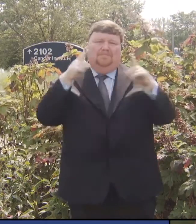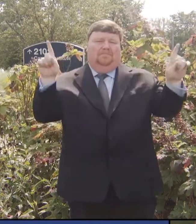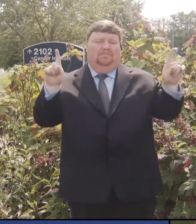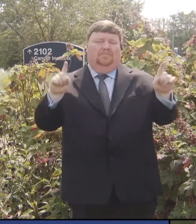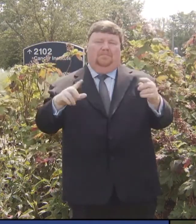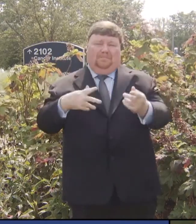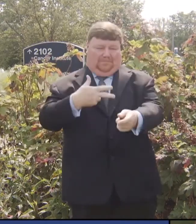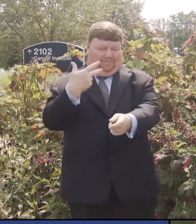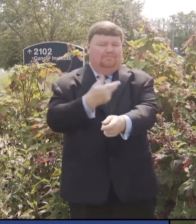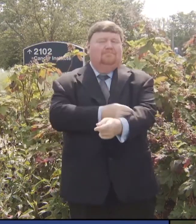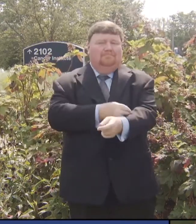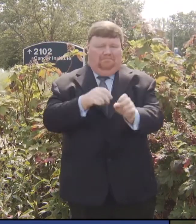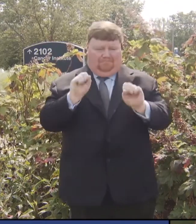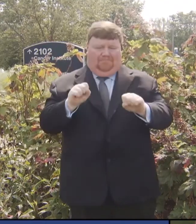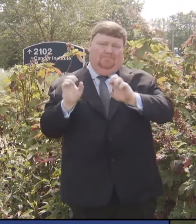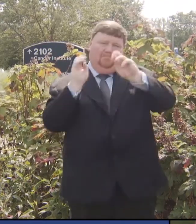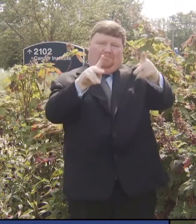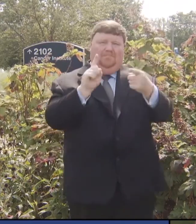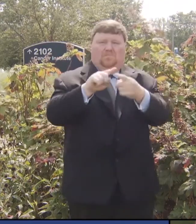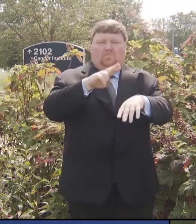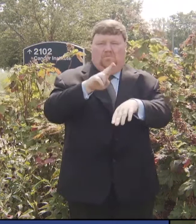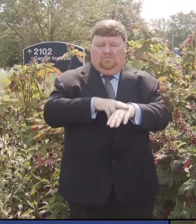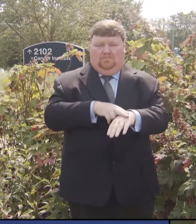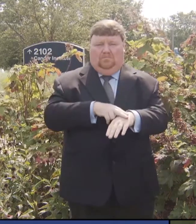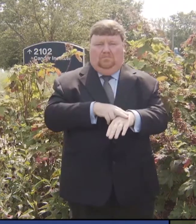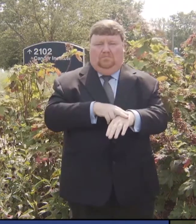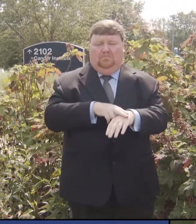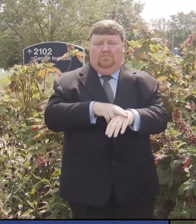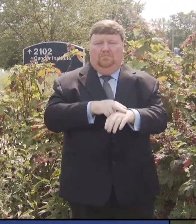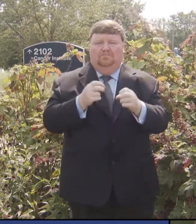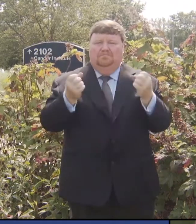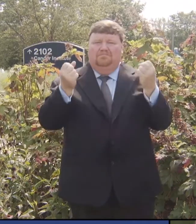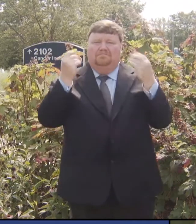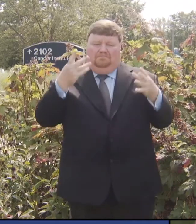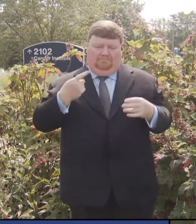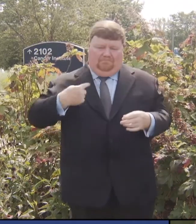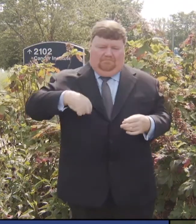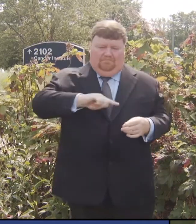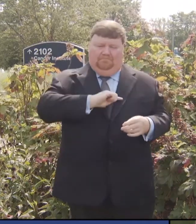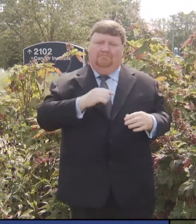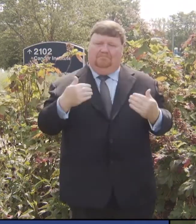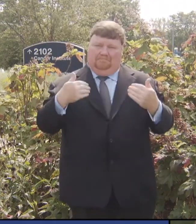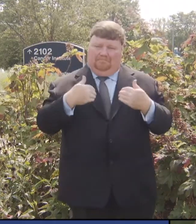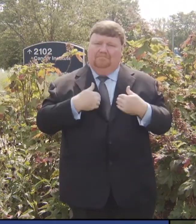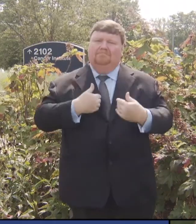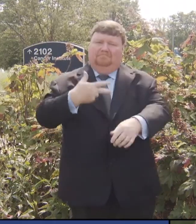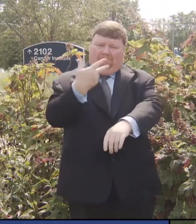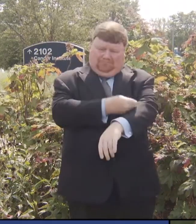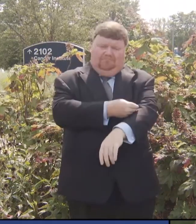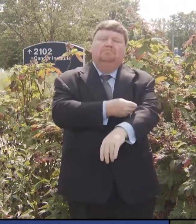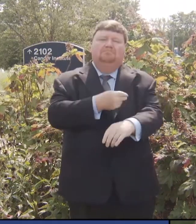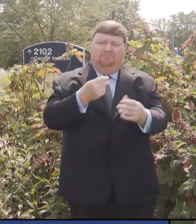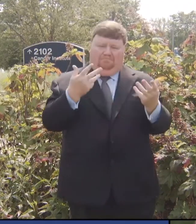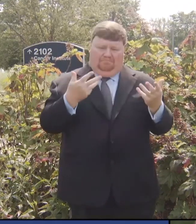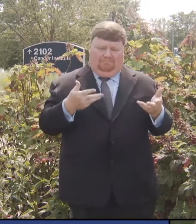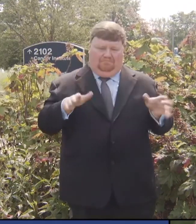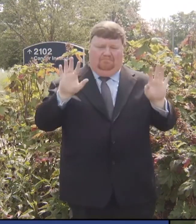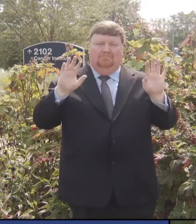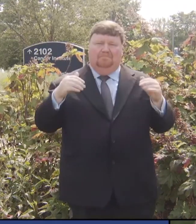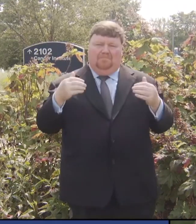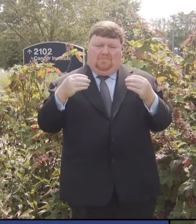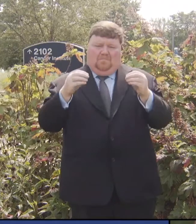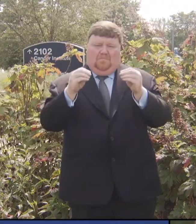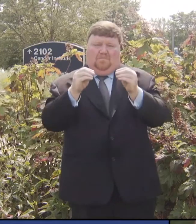Vaccines enable us to return to normal. So many of us have taken that first step to get vaccinated. In fact, we have